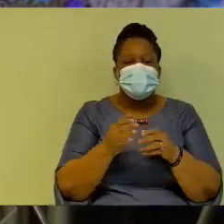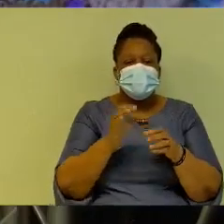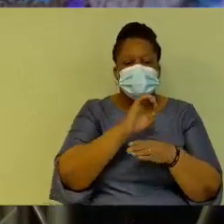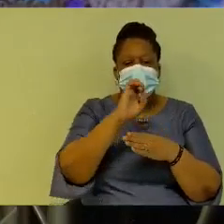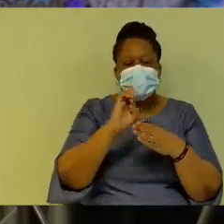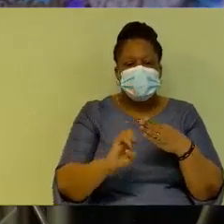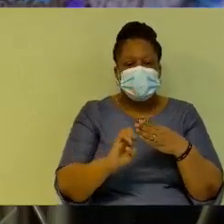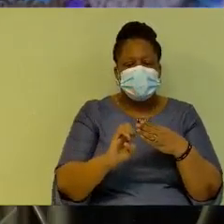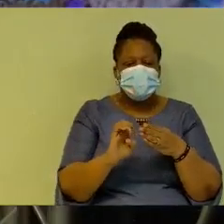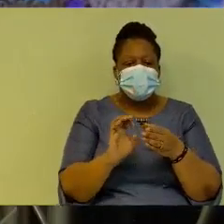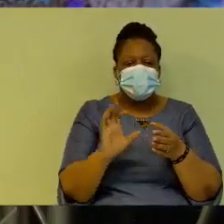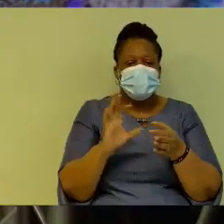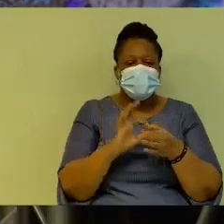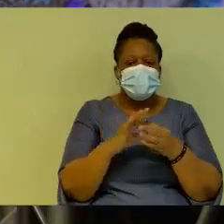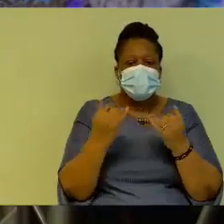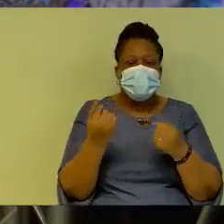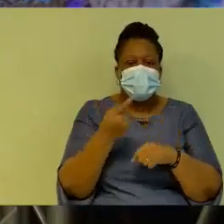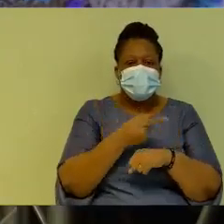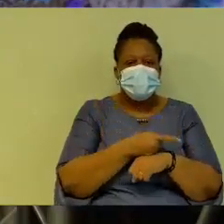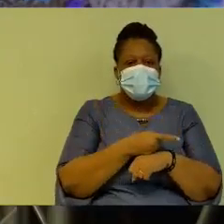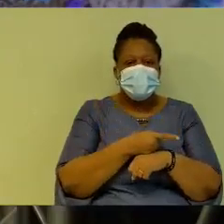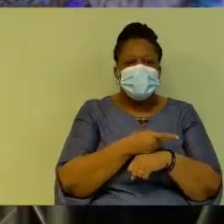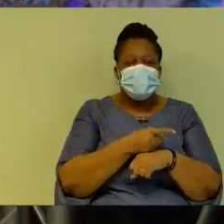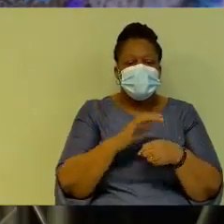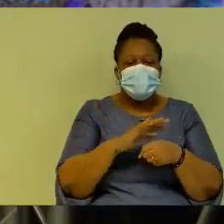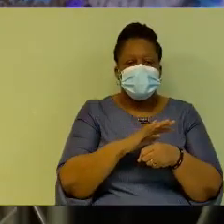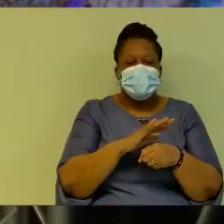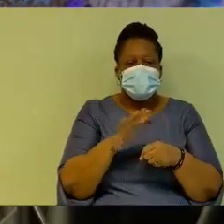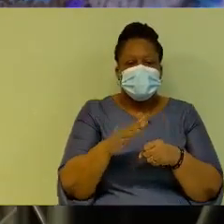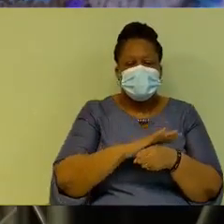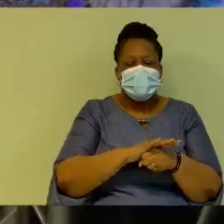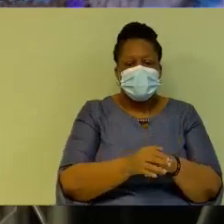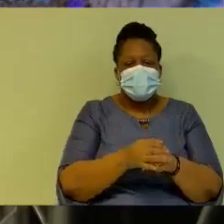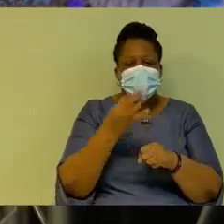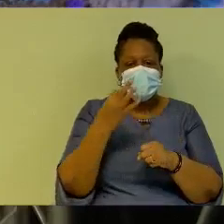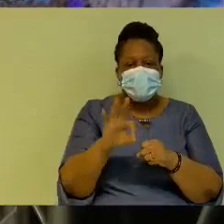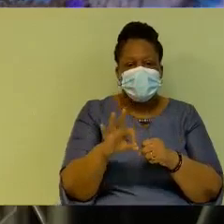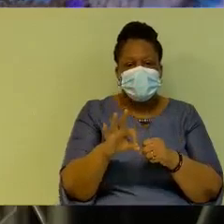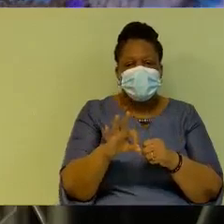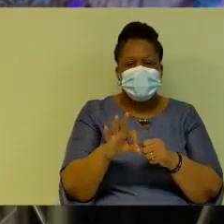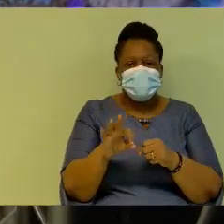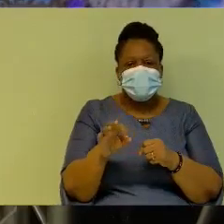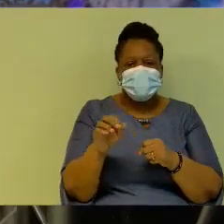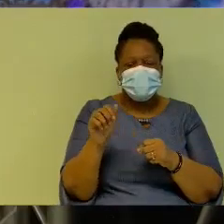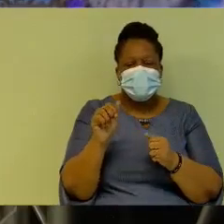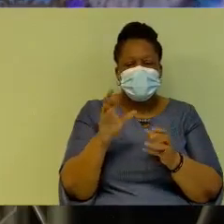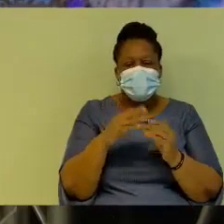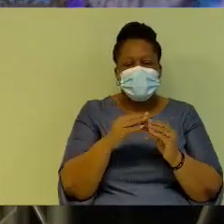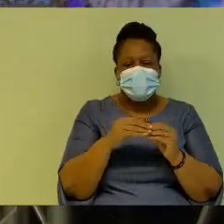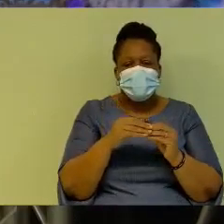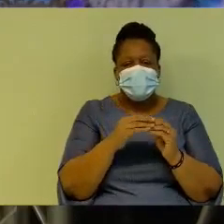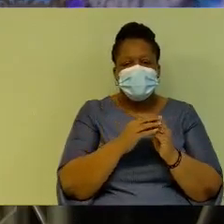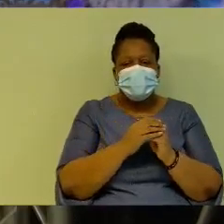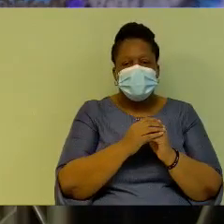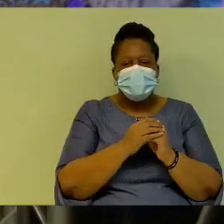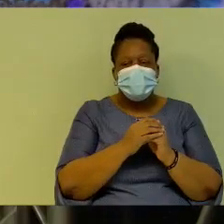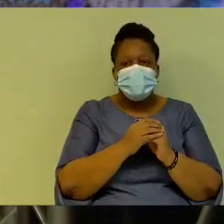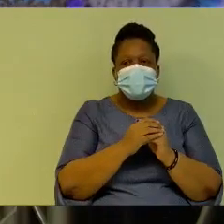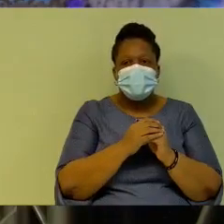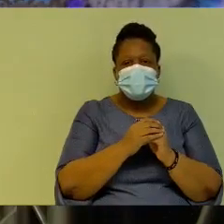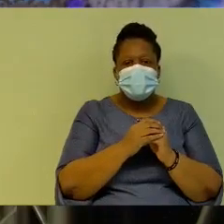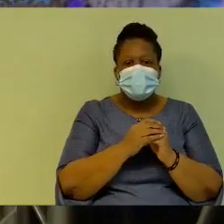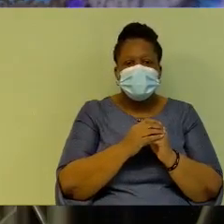the end of today's COVID-19 daily briefing, and in particular,